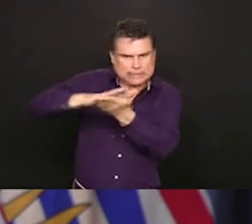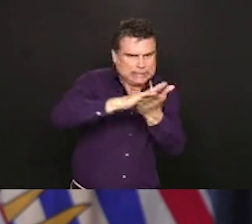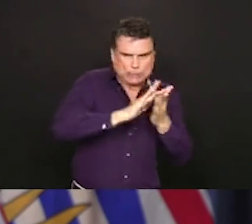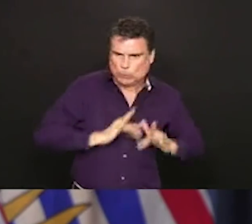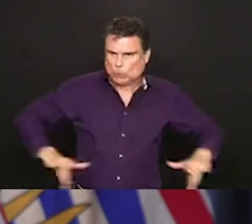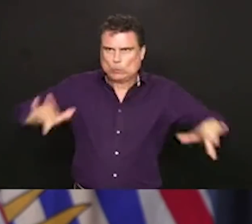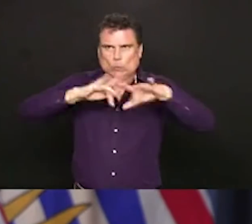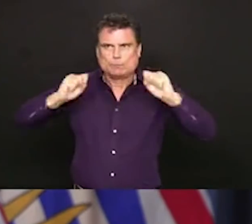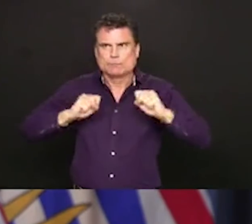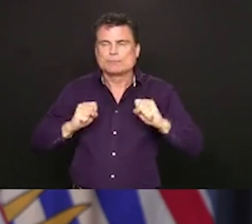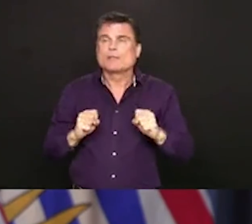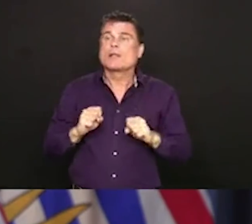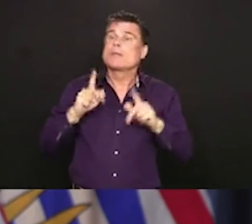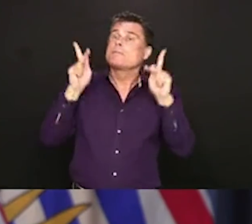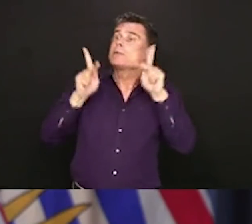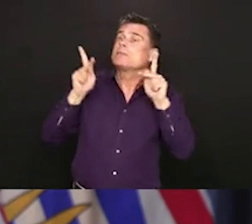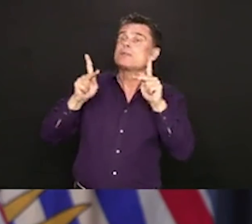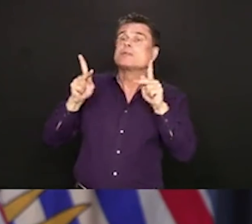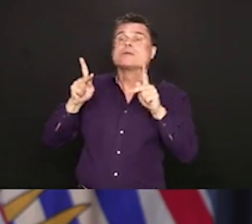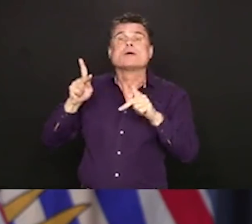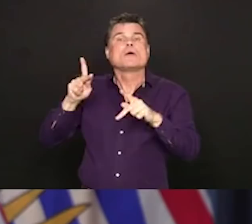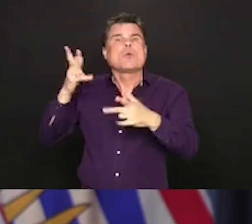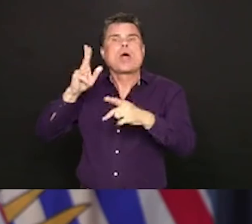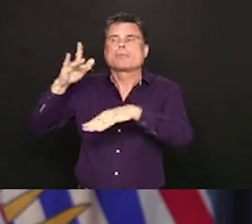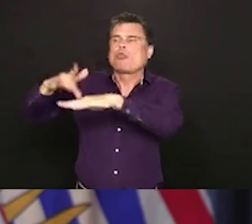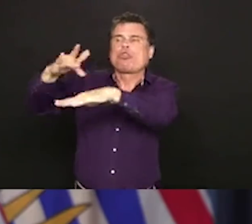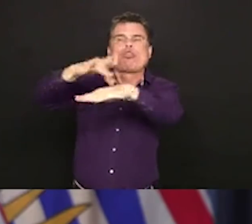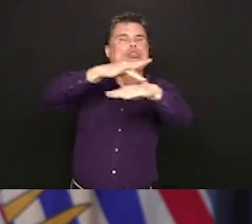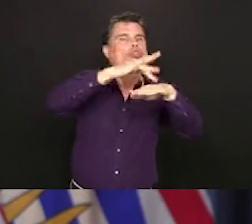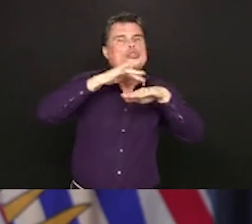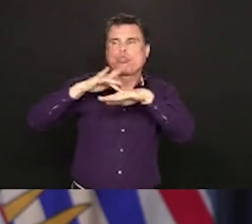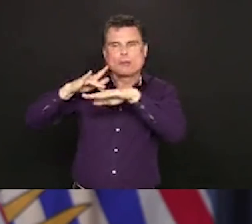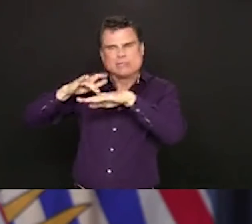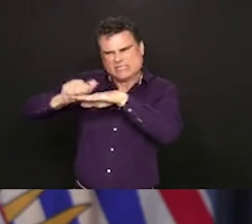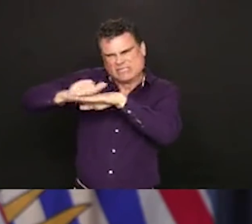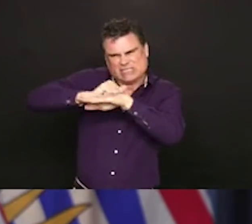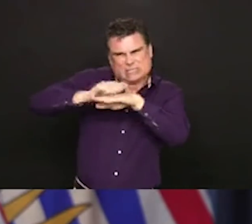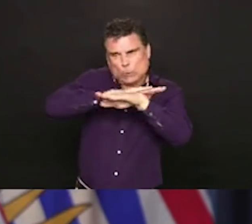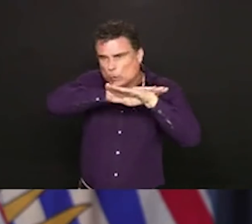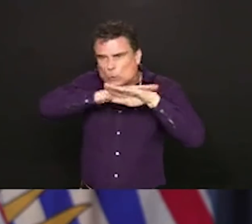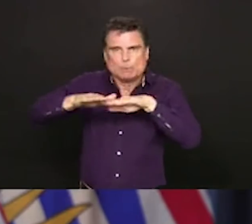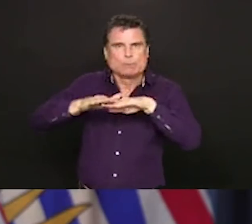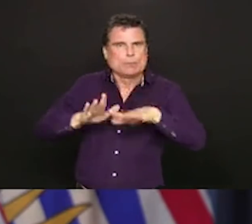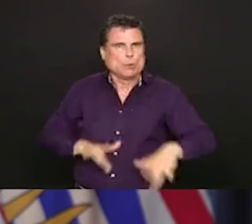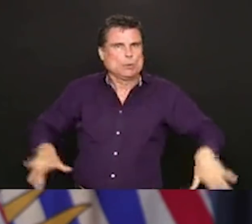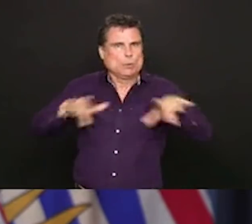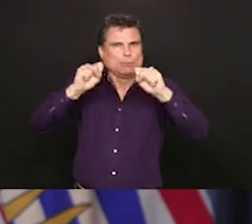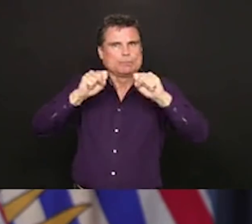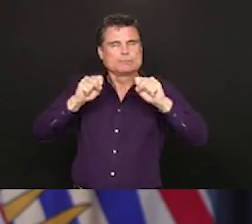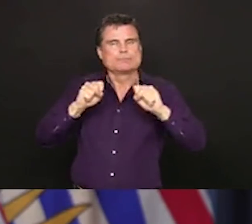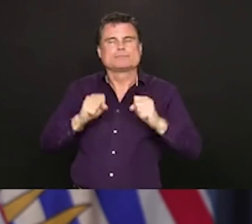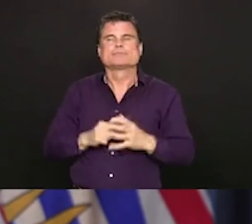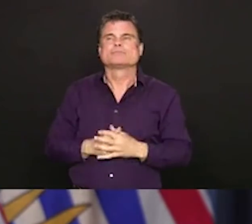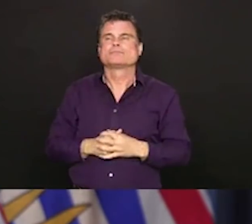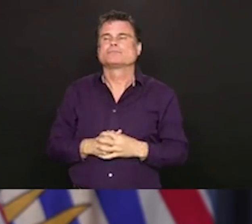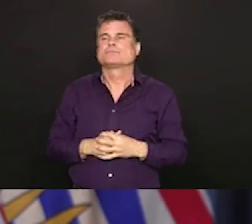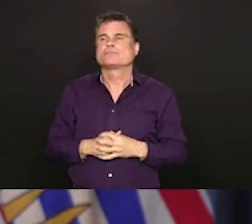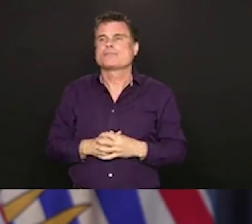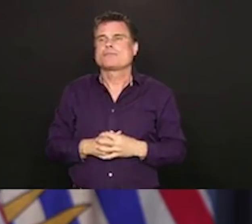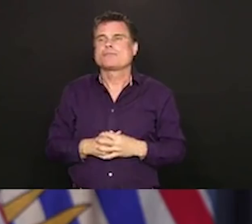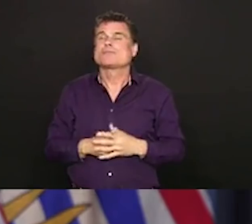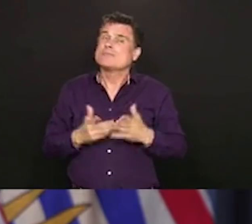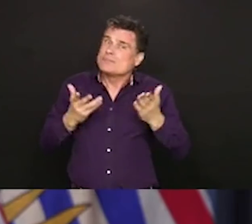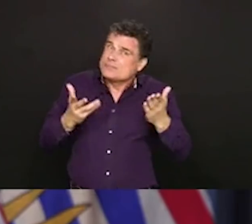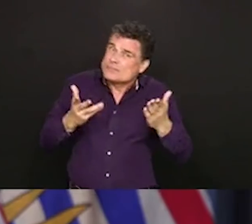Getting back to work is something that we are all looking forward to. We are looking ahead and thinking about getting back to school, getting back to